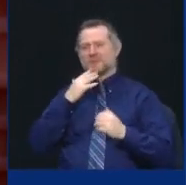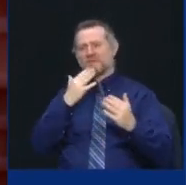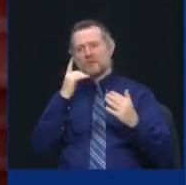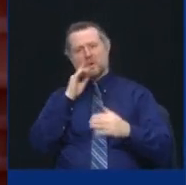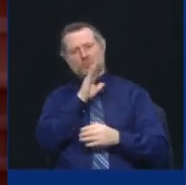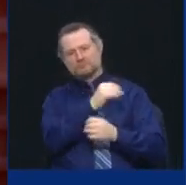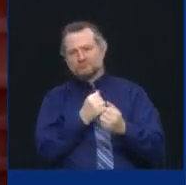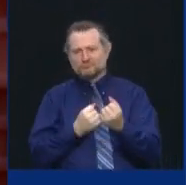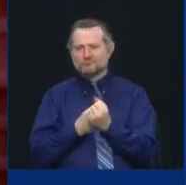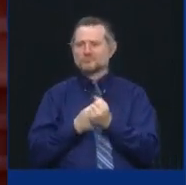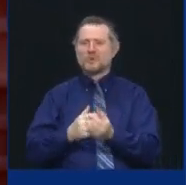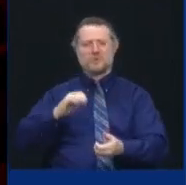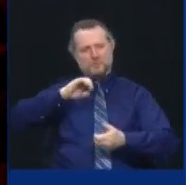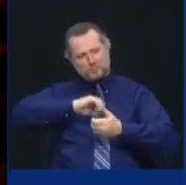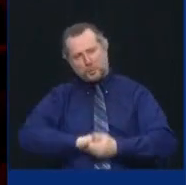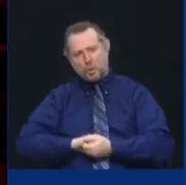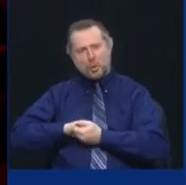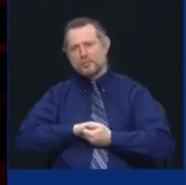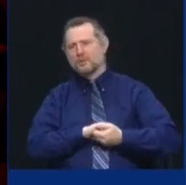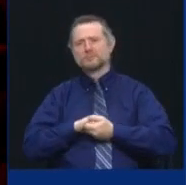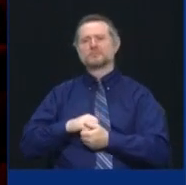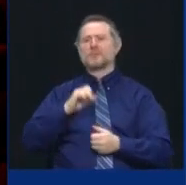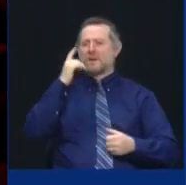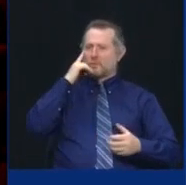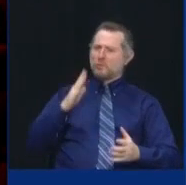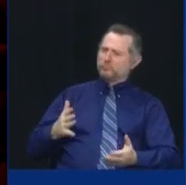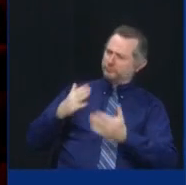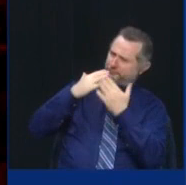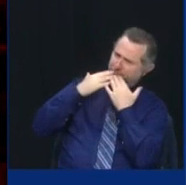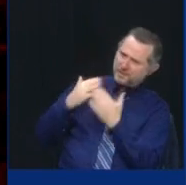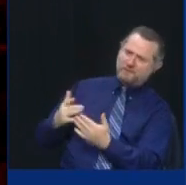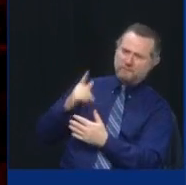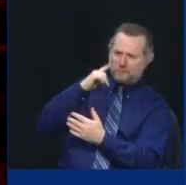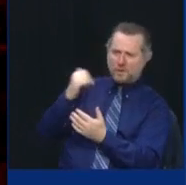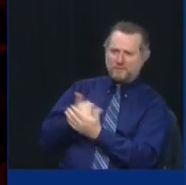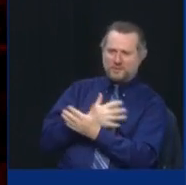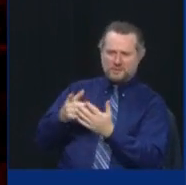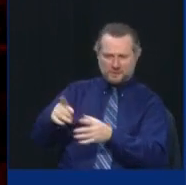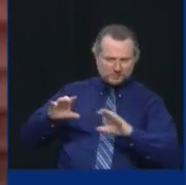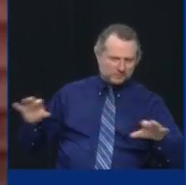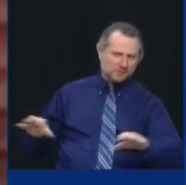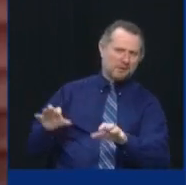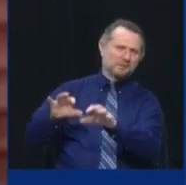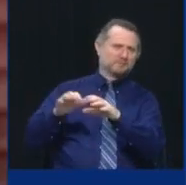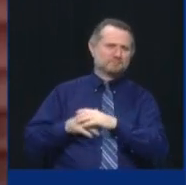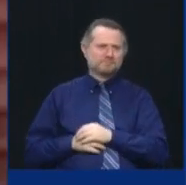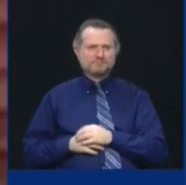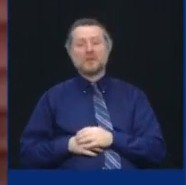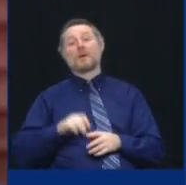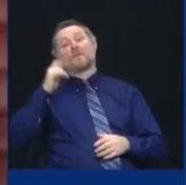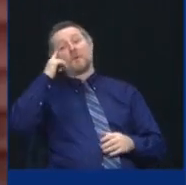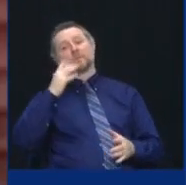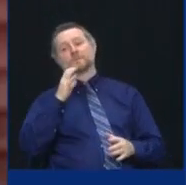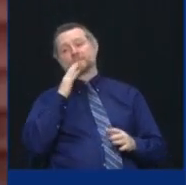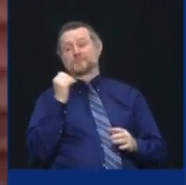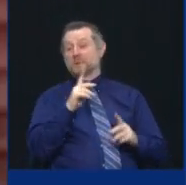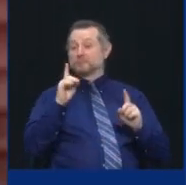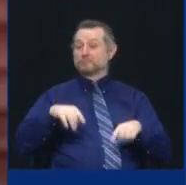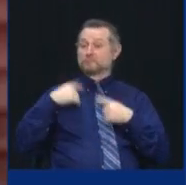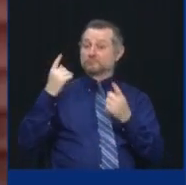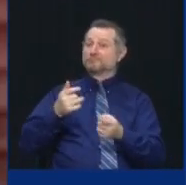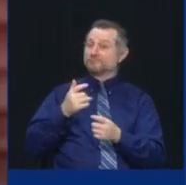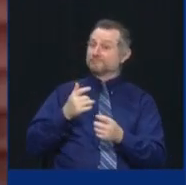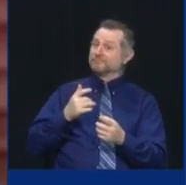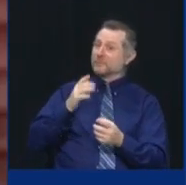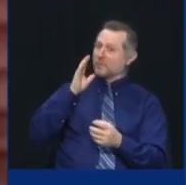friendship and partnership. Thank you. Thank you very much, Jane, and thank you for everything that you've done all through this, and you will do